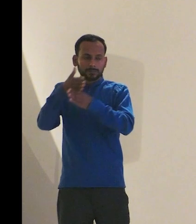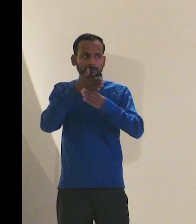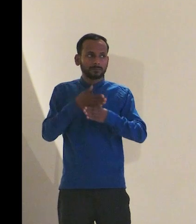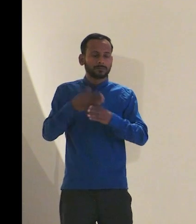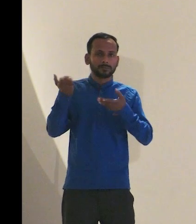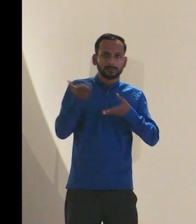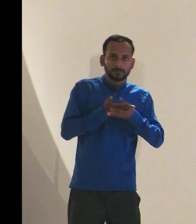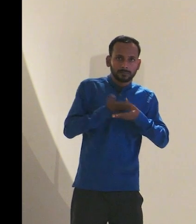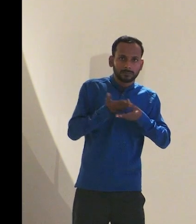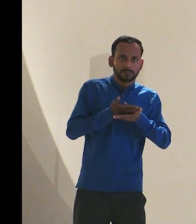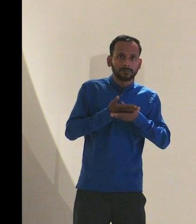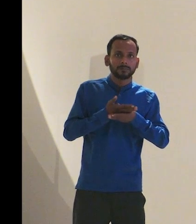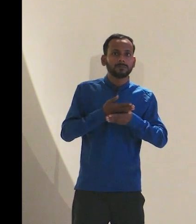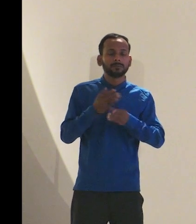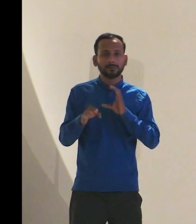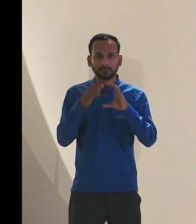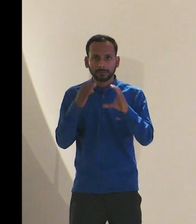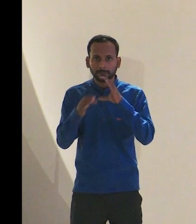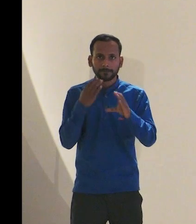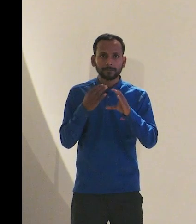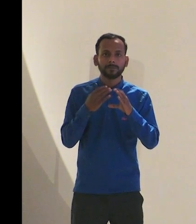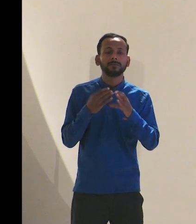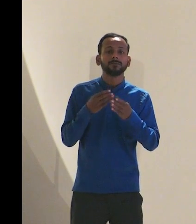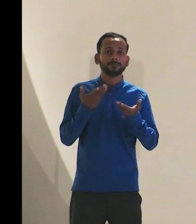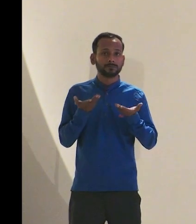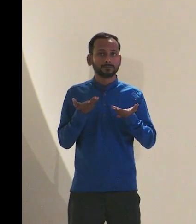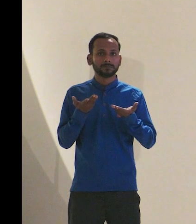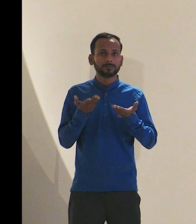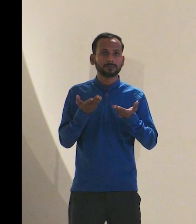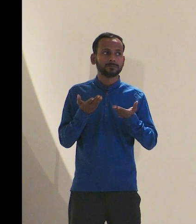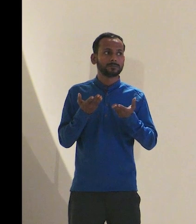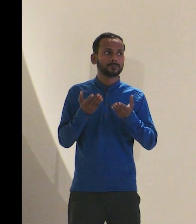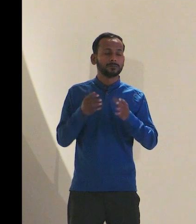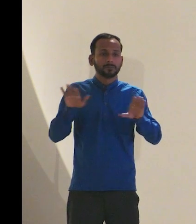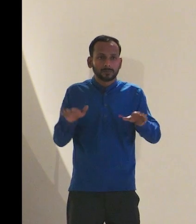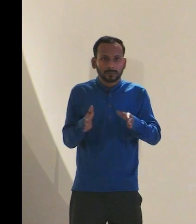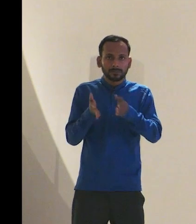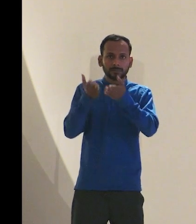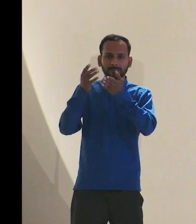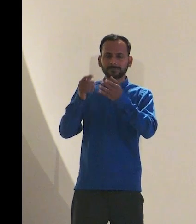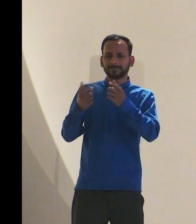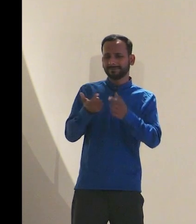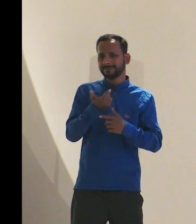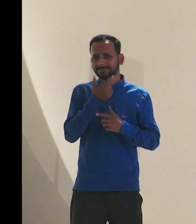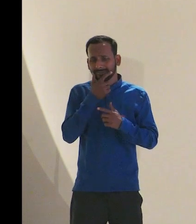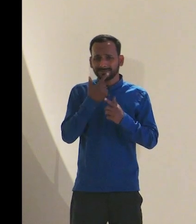quick discussion about whether to clothe these statues in a sort of funny,